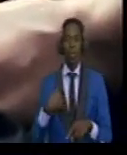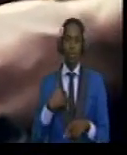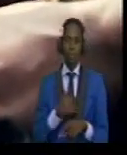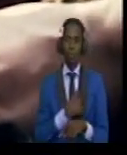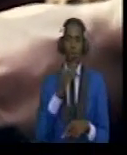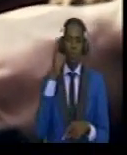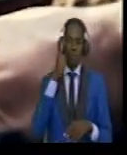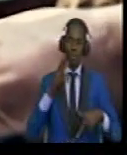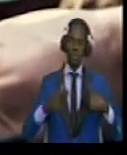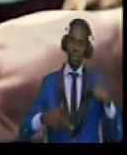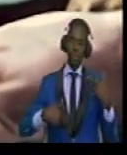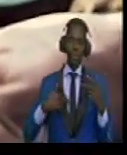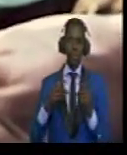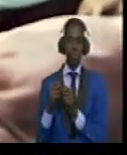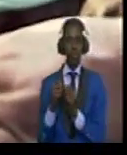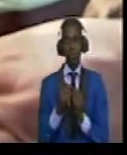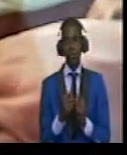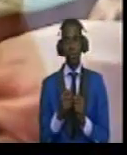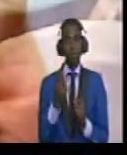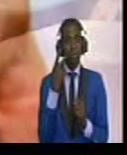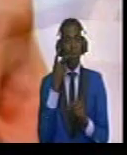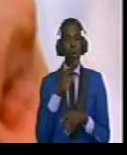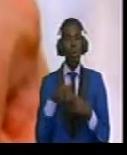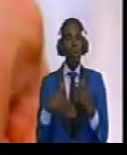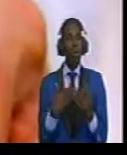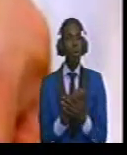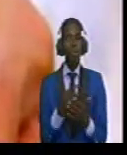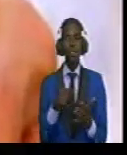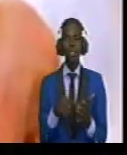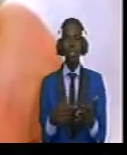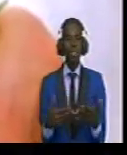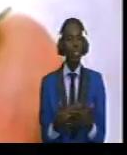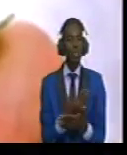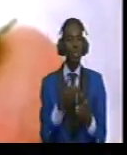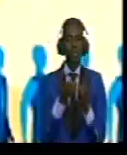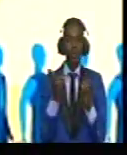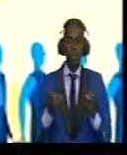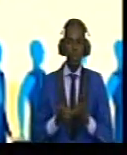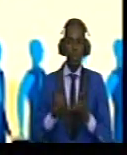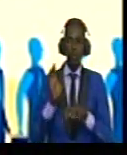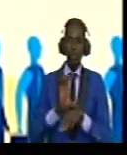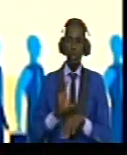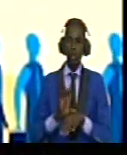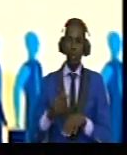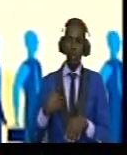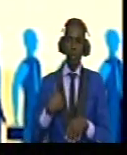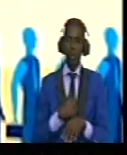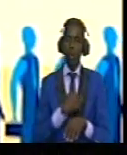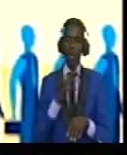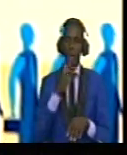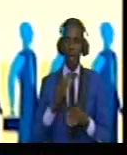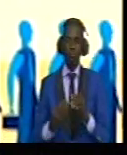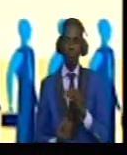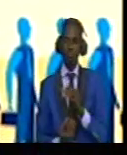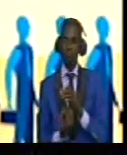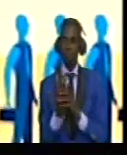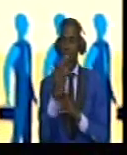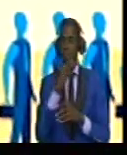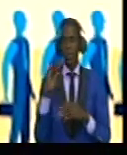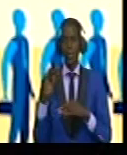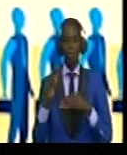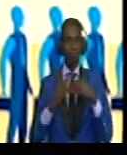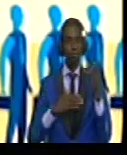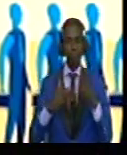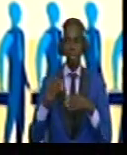all these new districts we are planting, all these new churches were raising up, and then the new leaders were choosing, and then we're